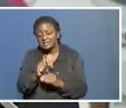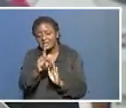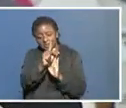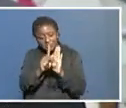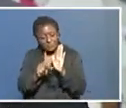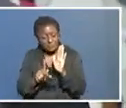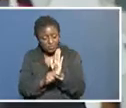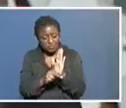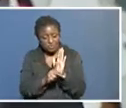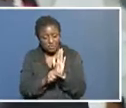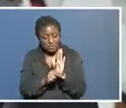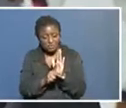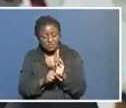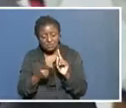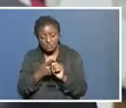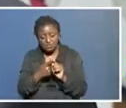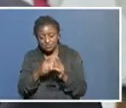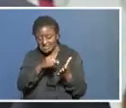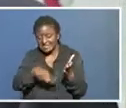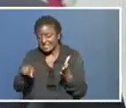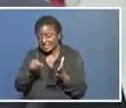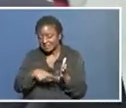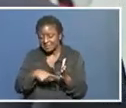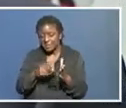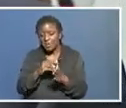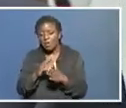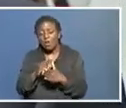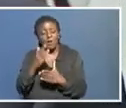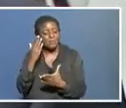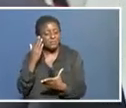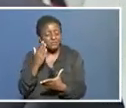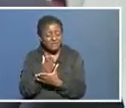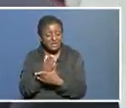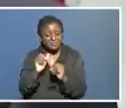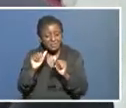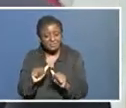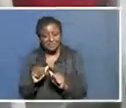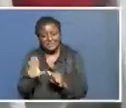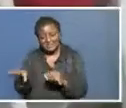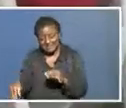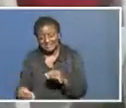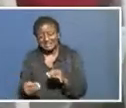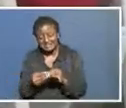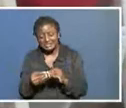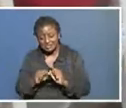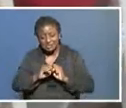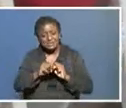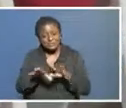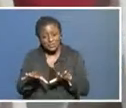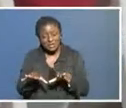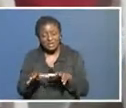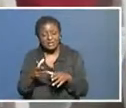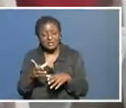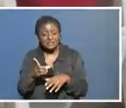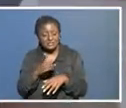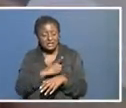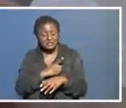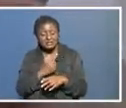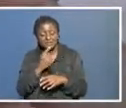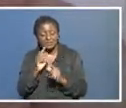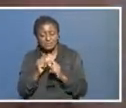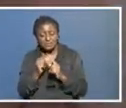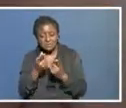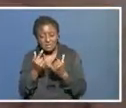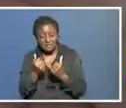protocols to eliminate or prevent the possibility of additional clusters of spread. Darvill's comments come as the local